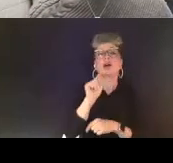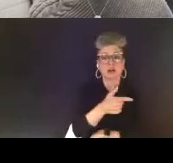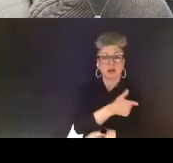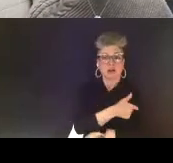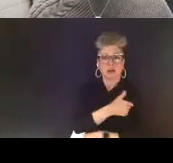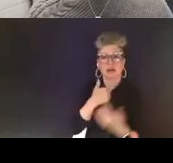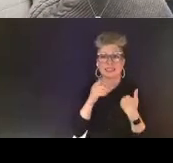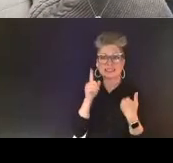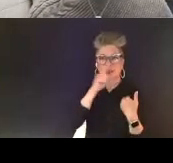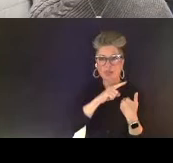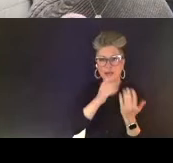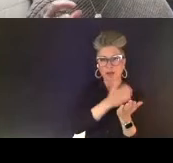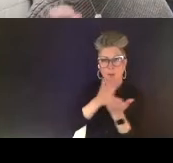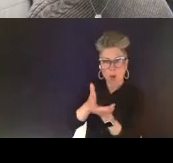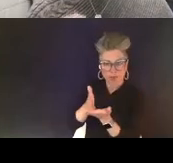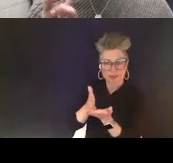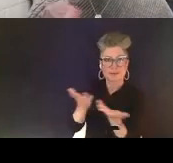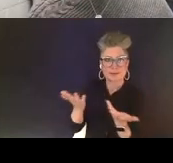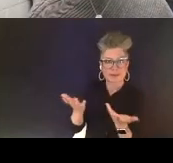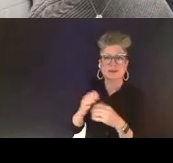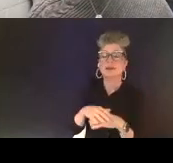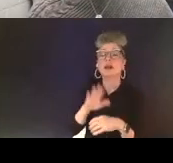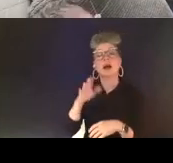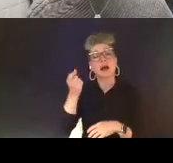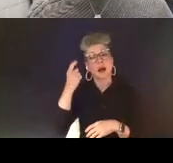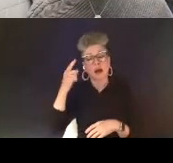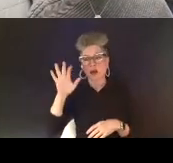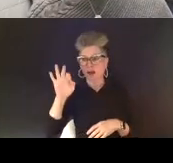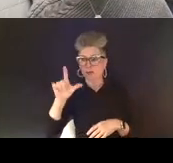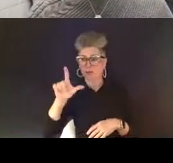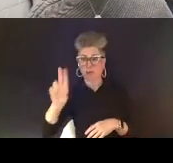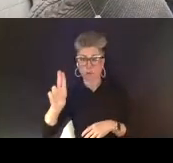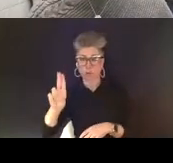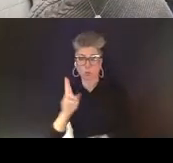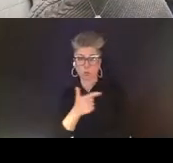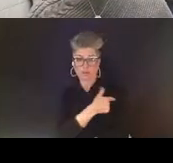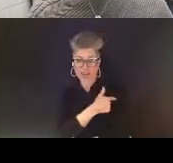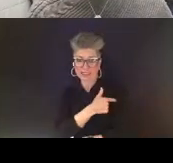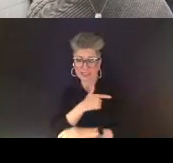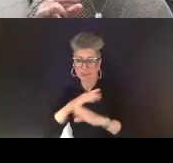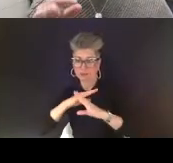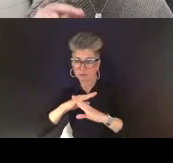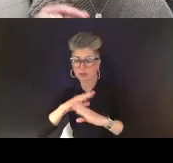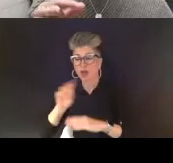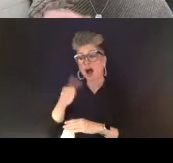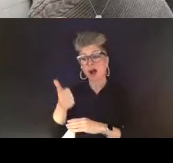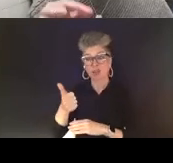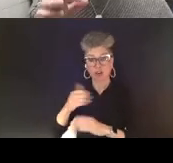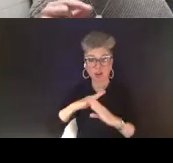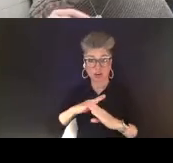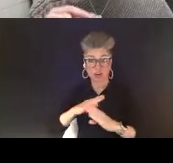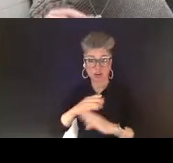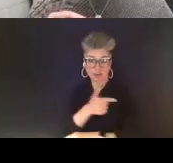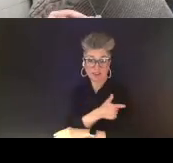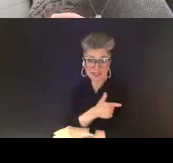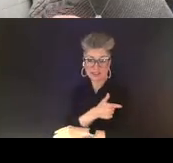synthetic components. So unlike the flu virus or the flu vaccine and some of our other vaccines, this didn't take a